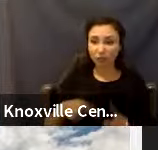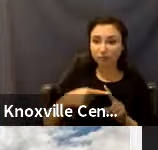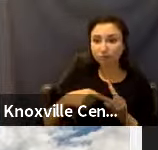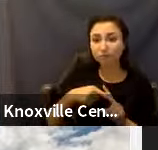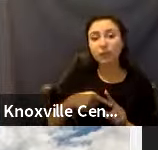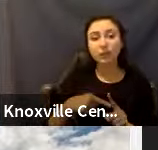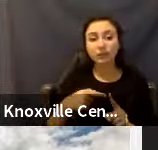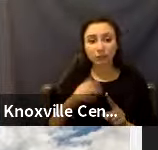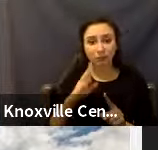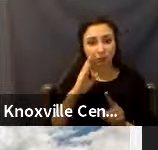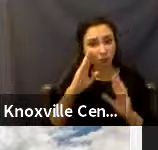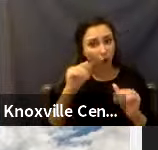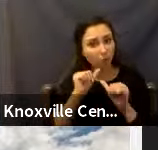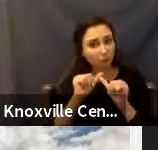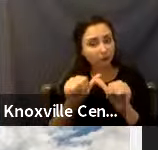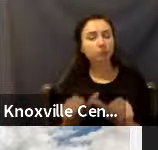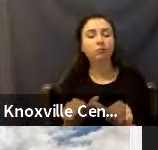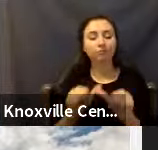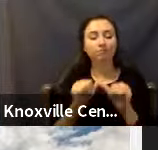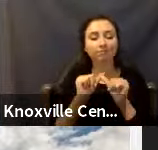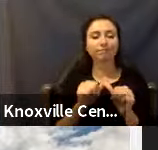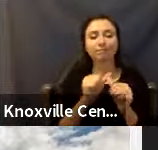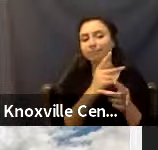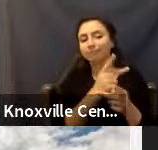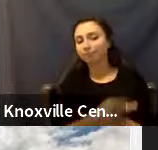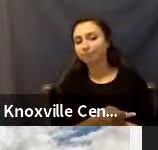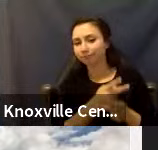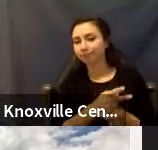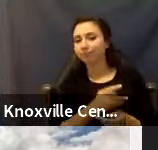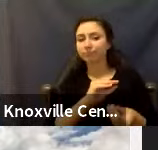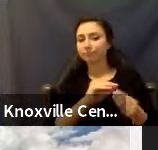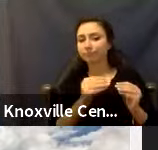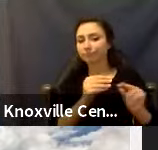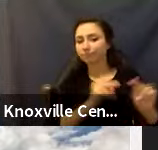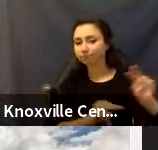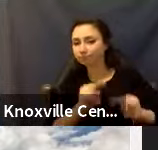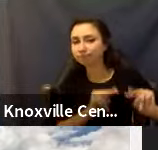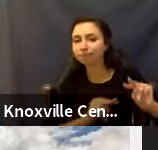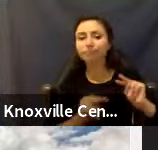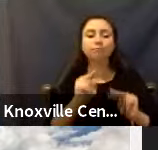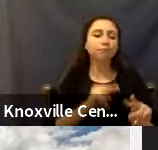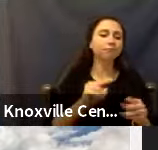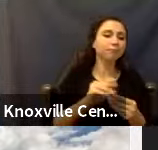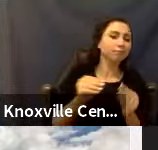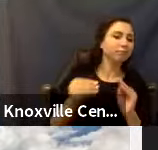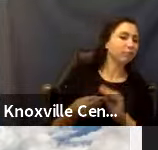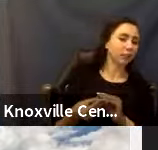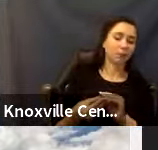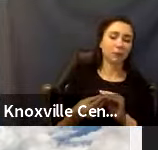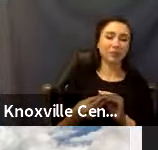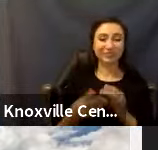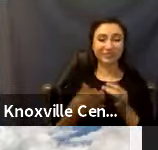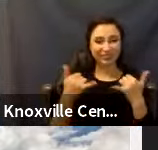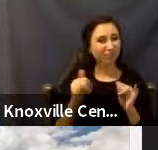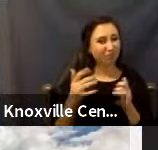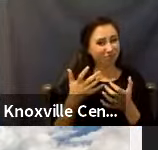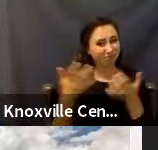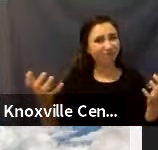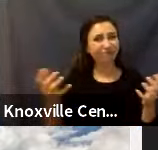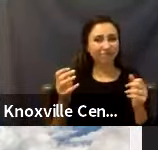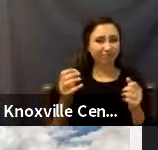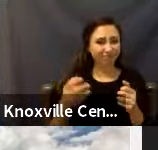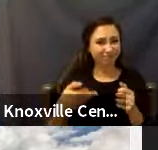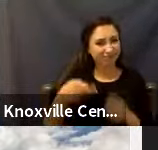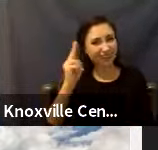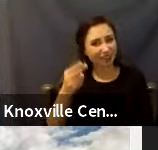continue to monitor these numbers closely as we are still sitting at a high volume. It's just not as